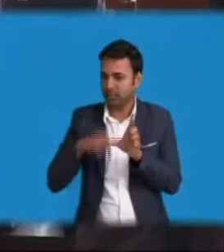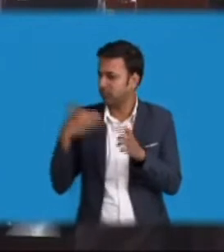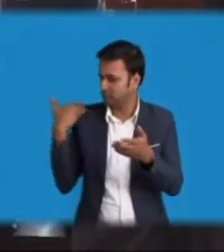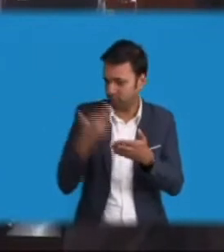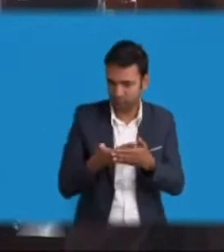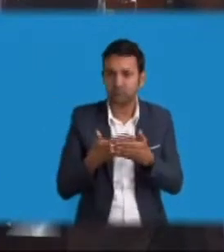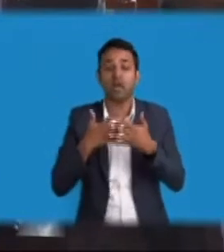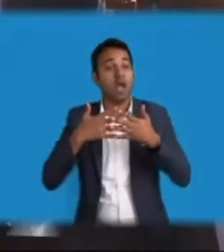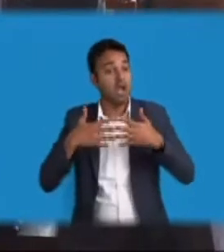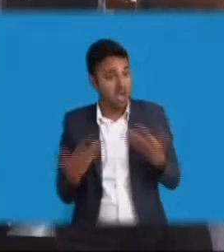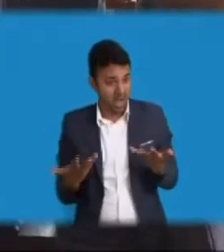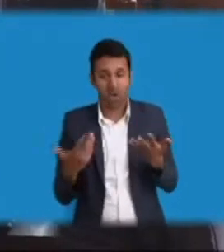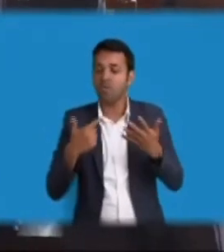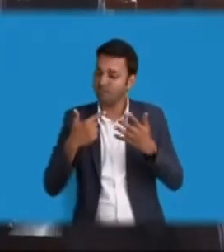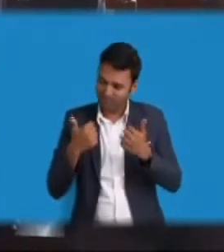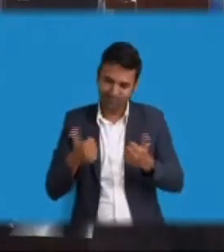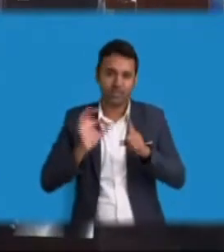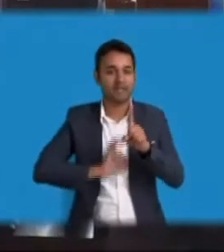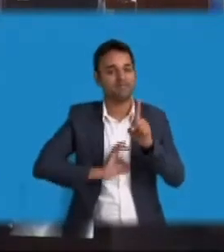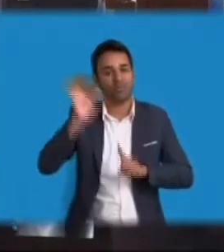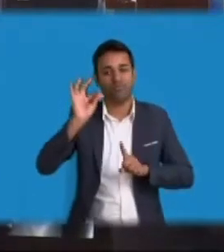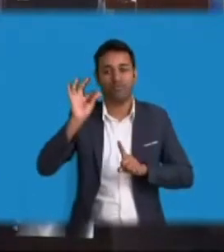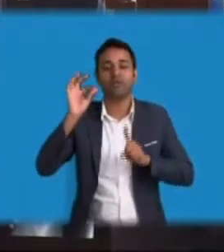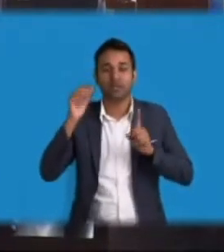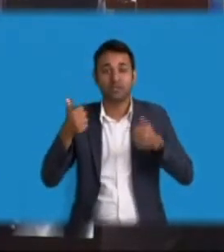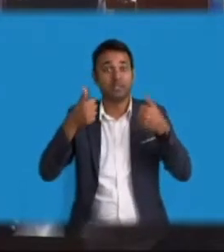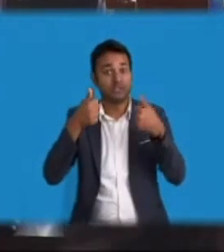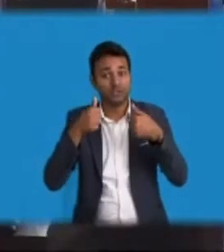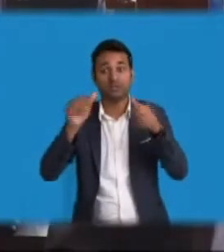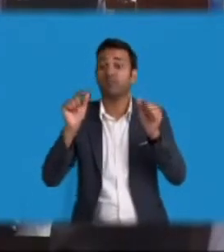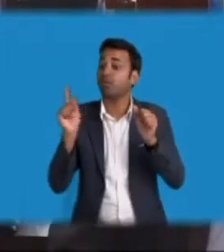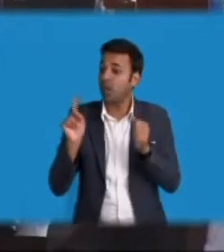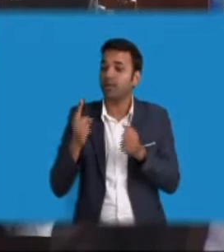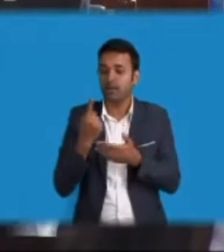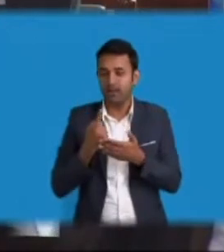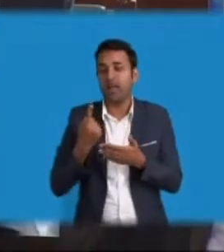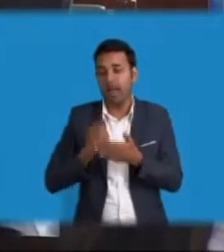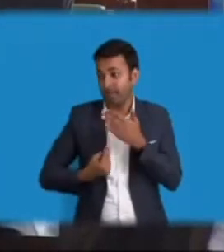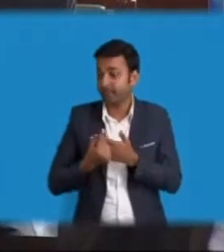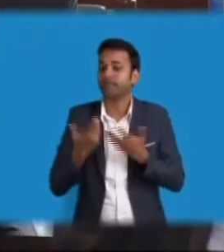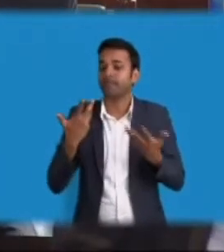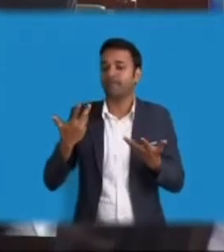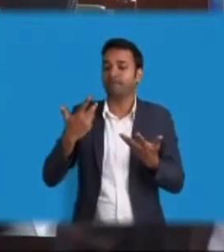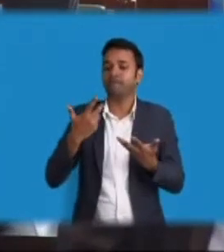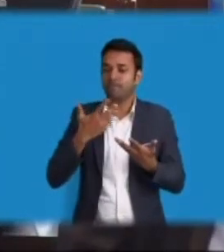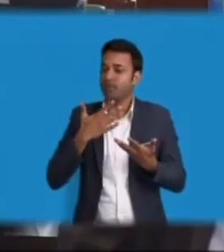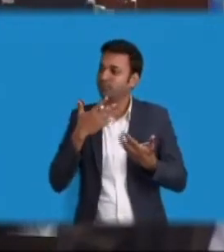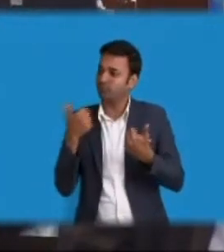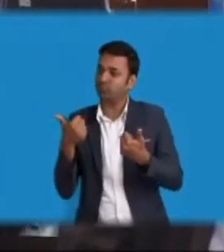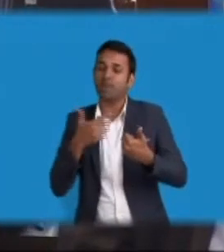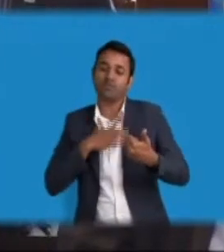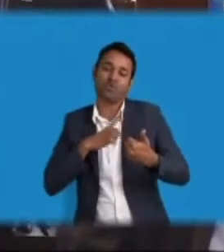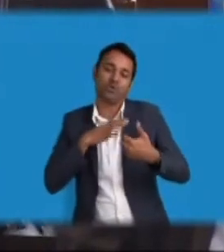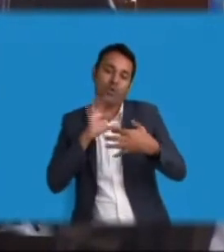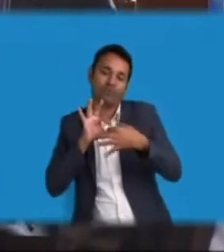Madam Speaker, these achievements are the result of a more corporate-oriented and bottom-line basis to council